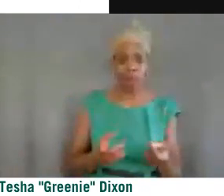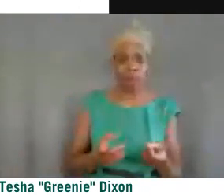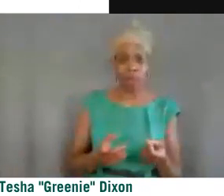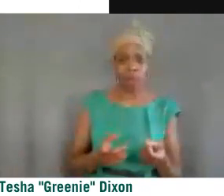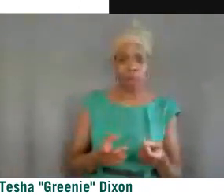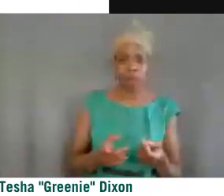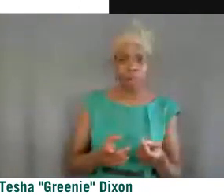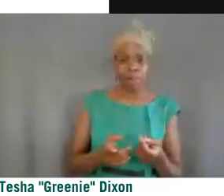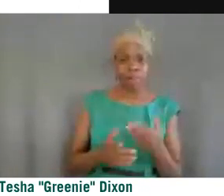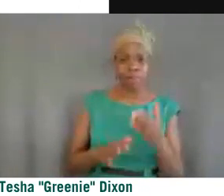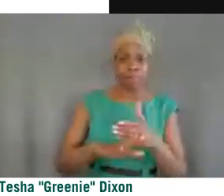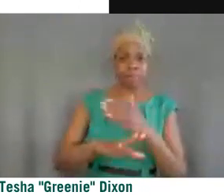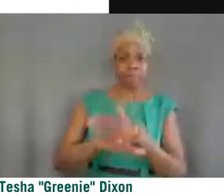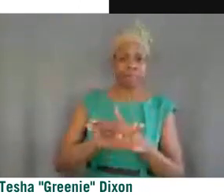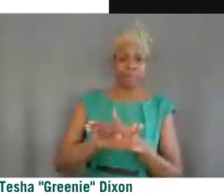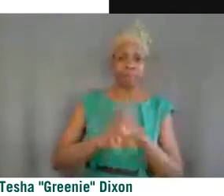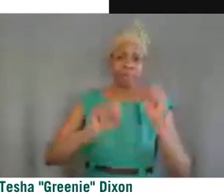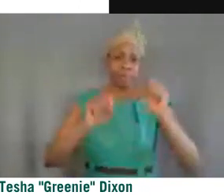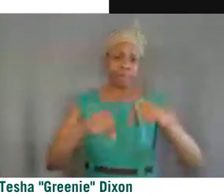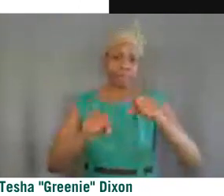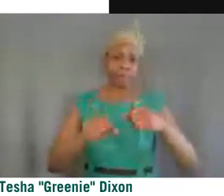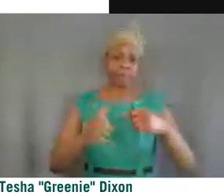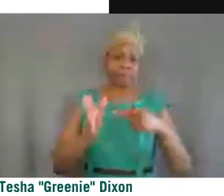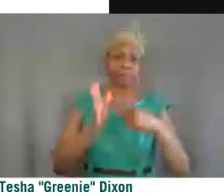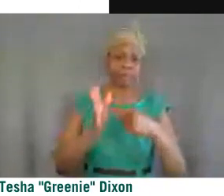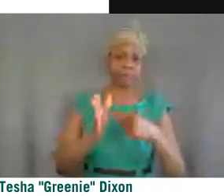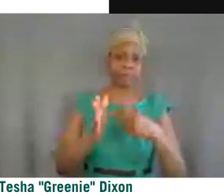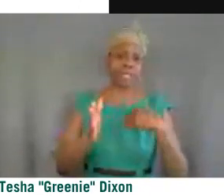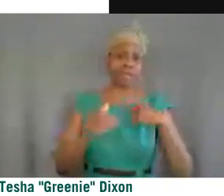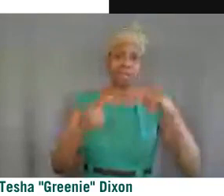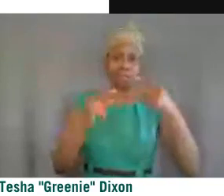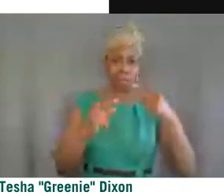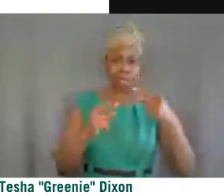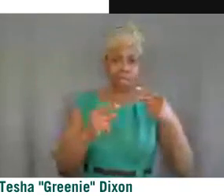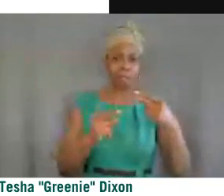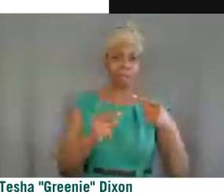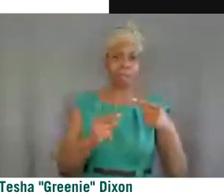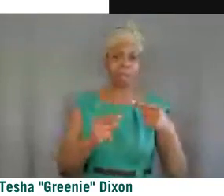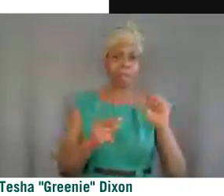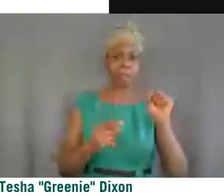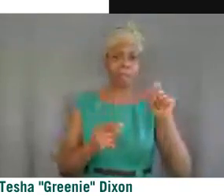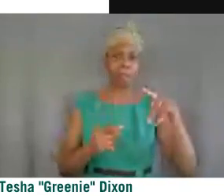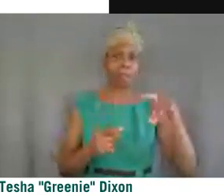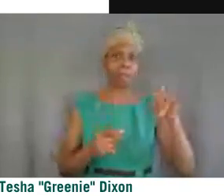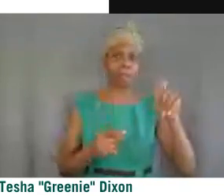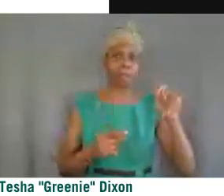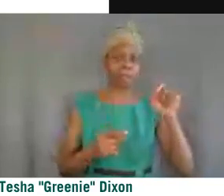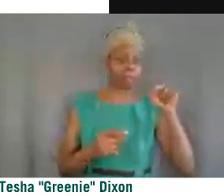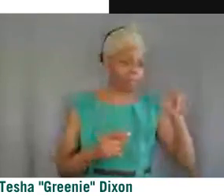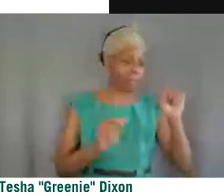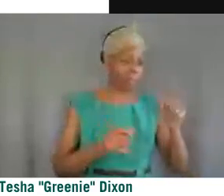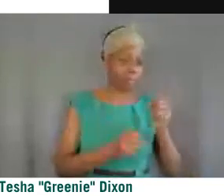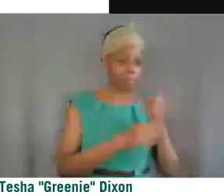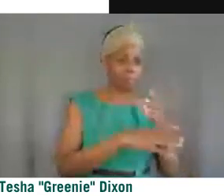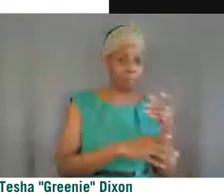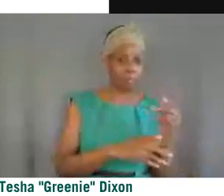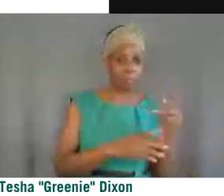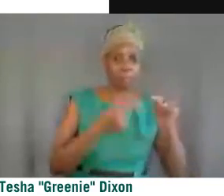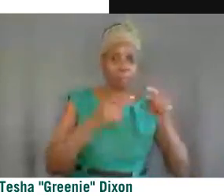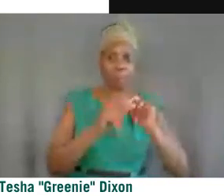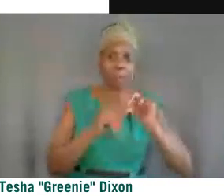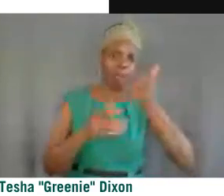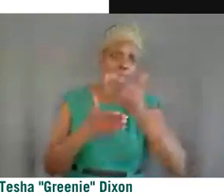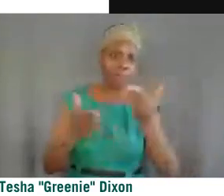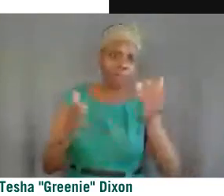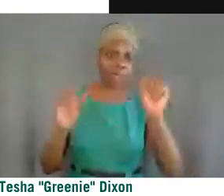the increased likelihood of, say, even pain. So spasticity could cause pain, but it could be something else as well. And I